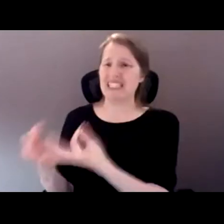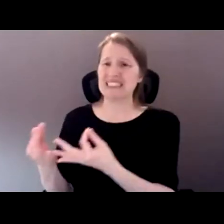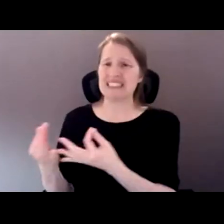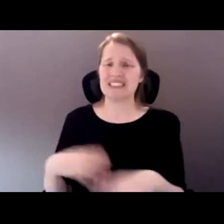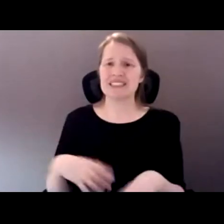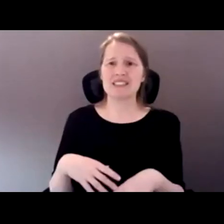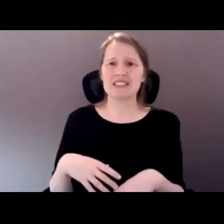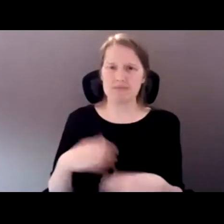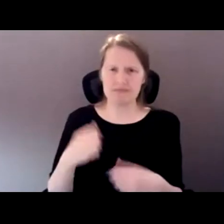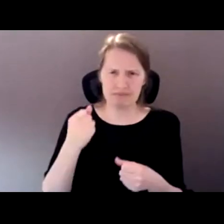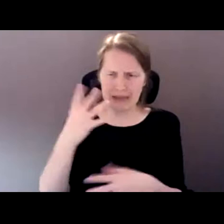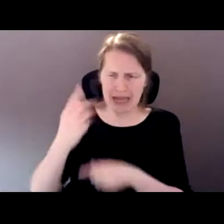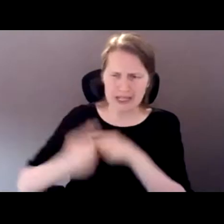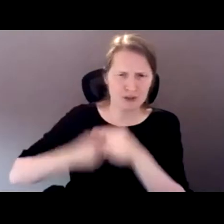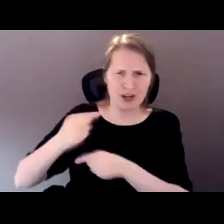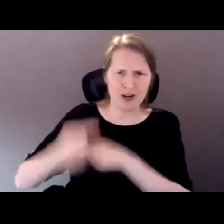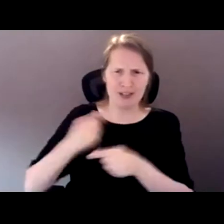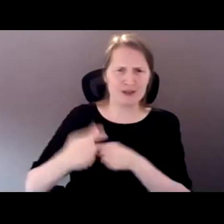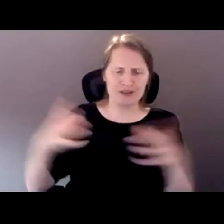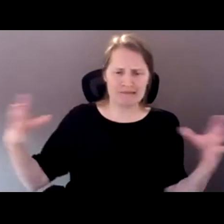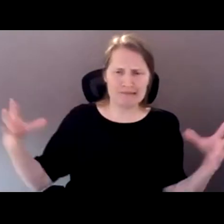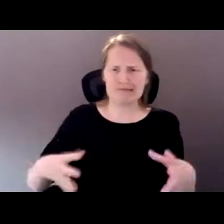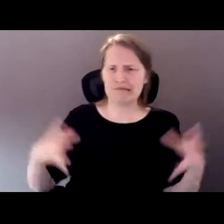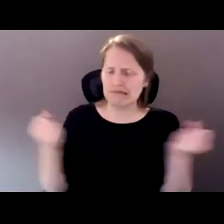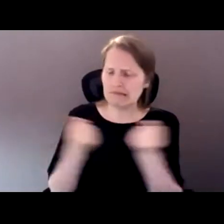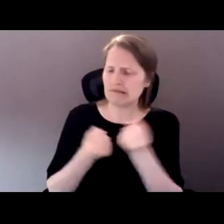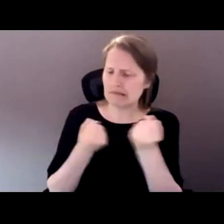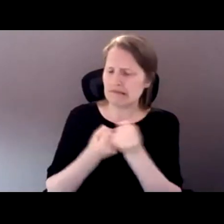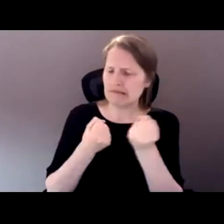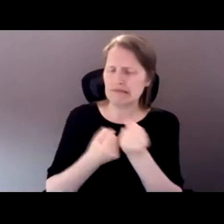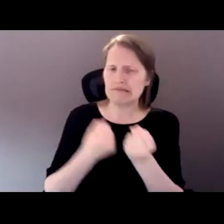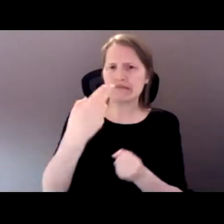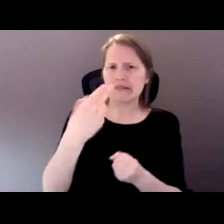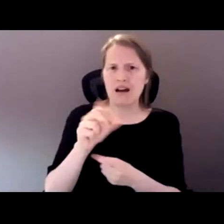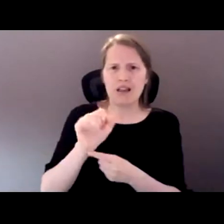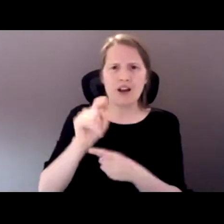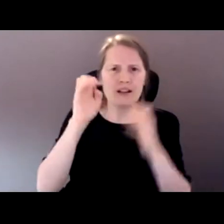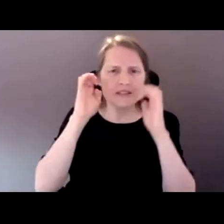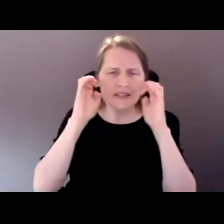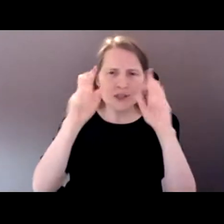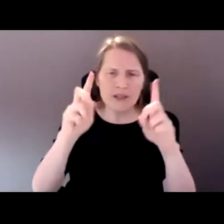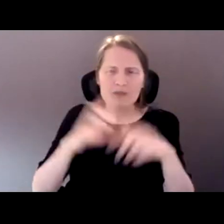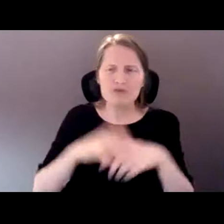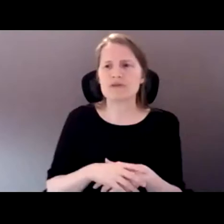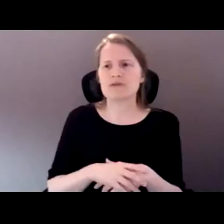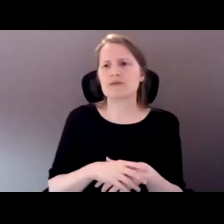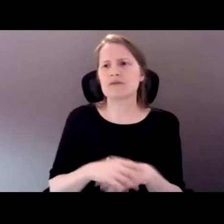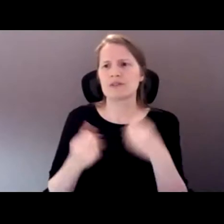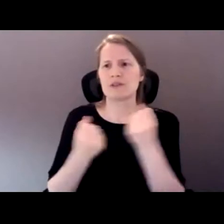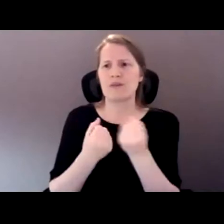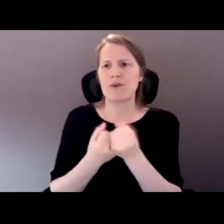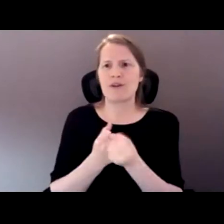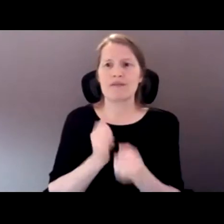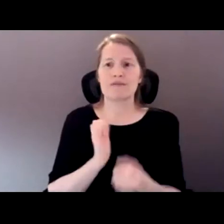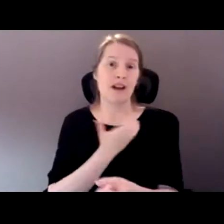over multiple generations to their commitment to Holocaust education, to their continued support for our university